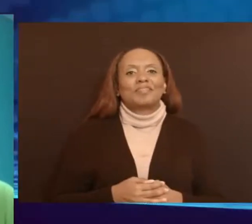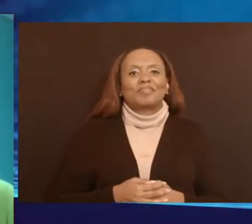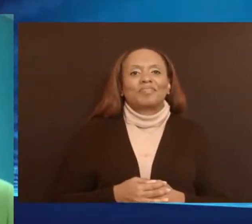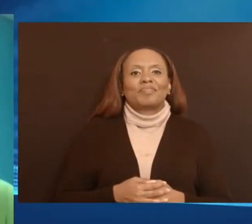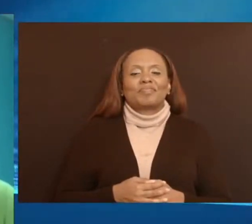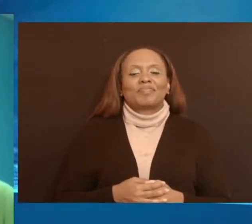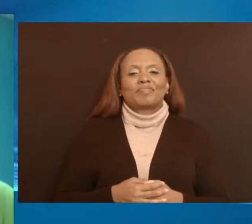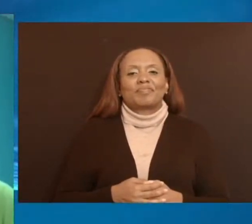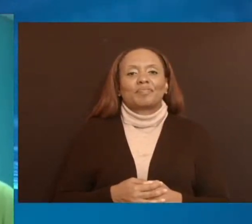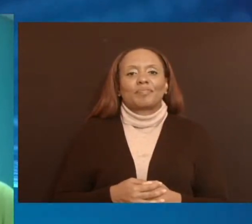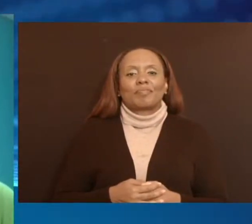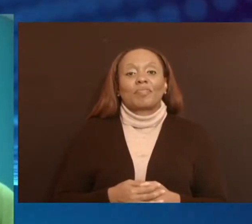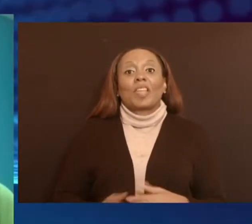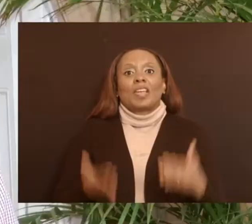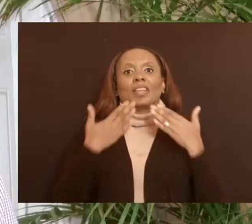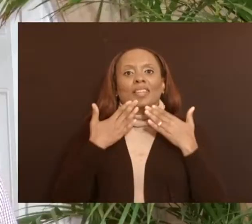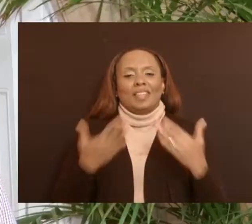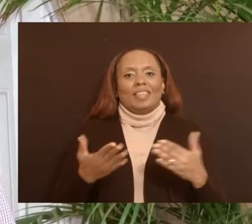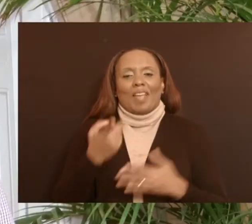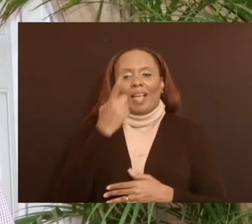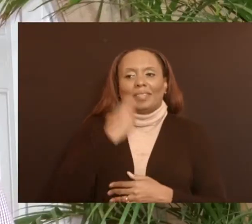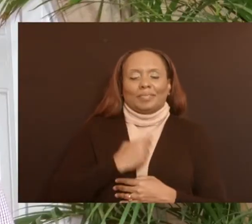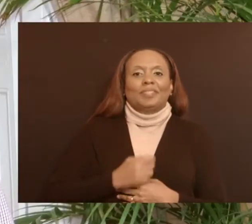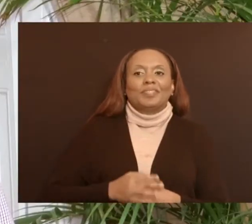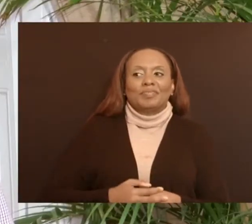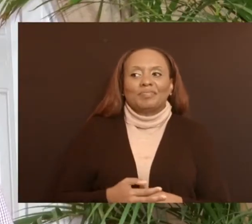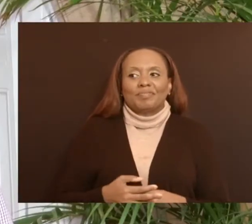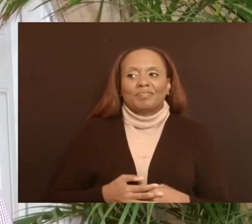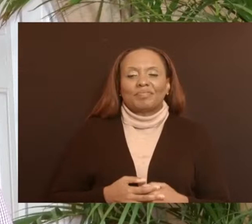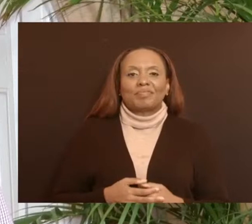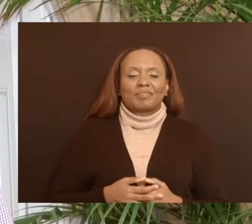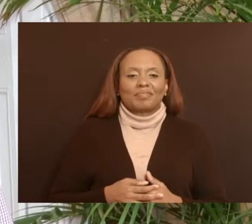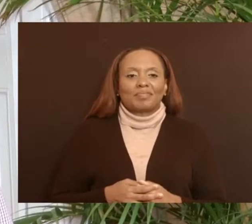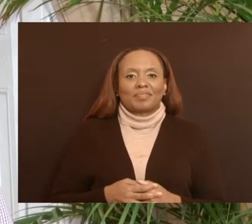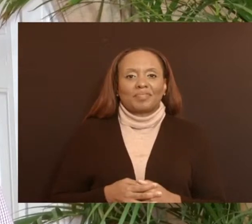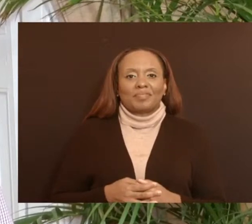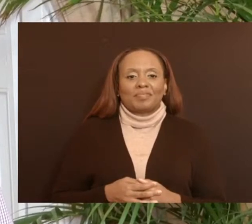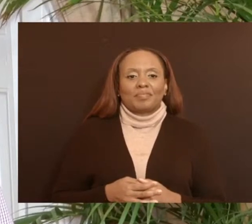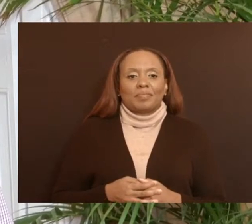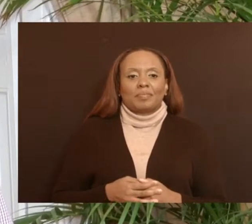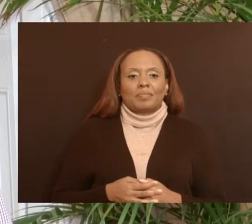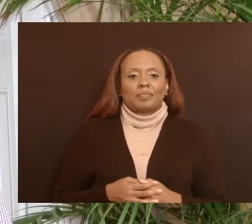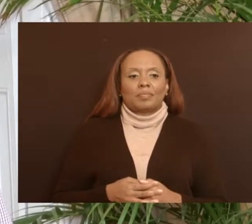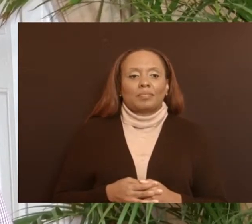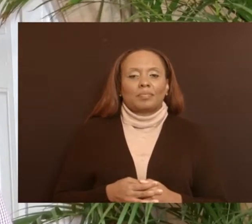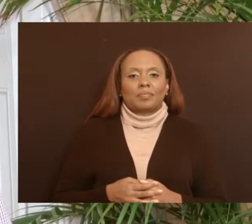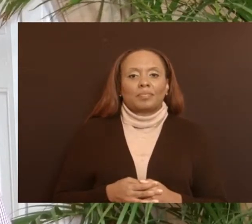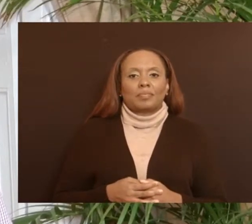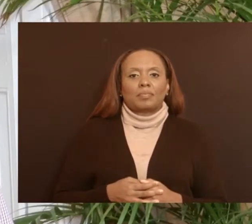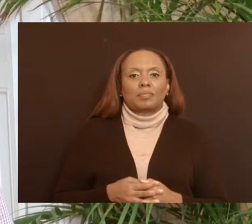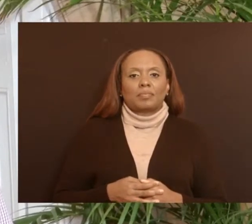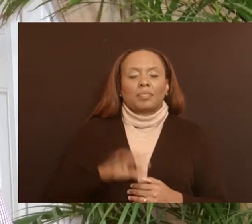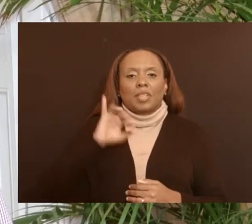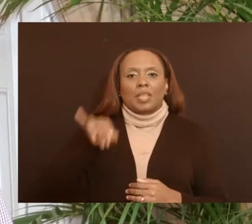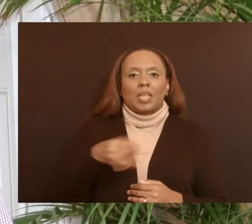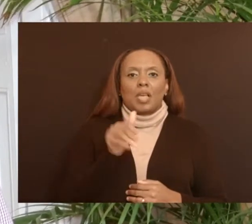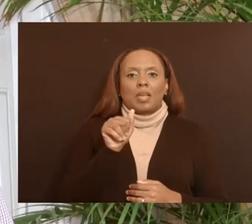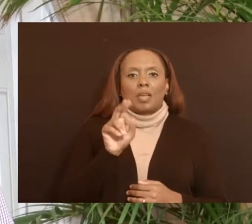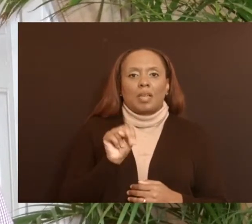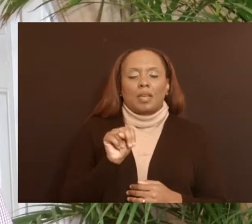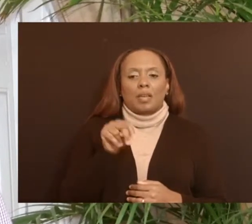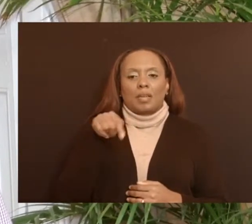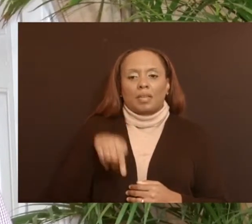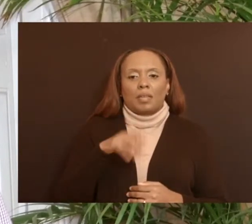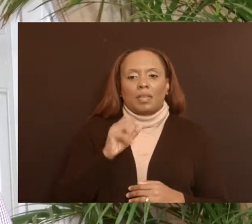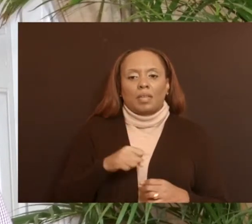thank you so much for that. We have indicated in January of this year